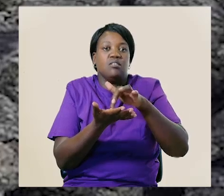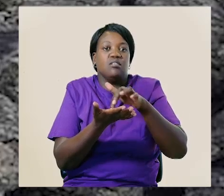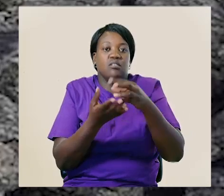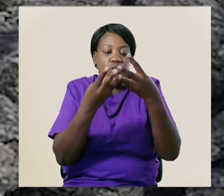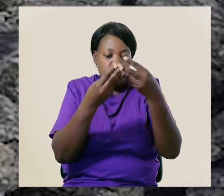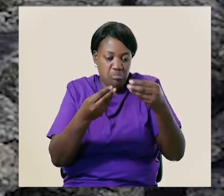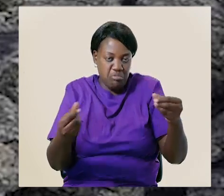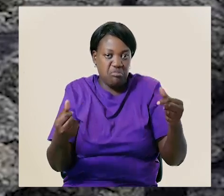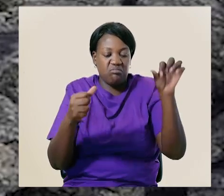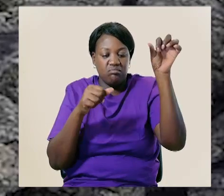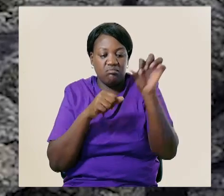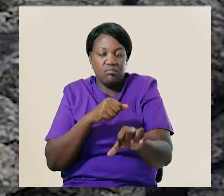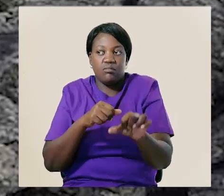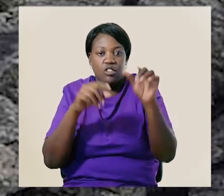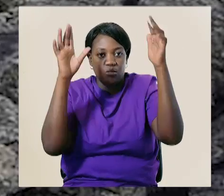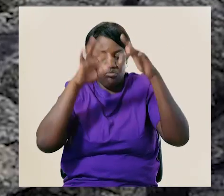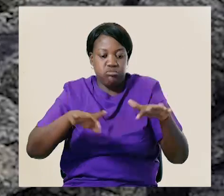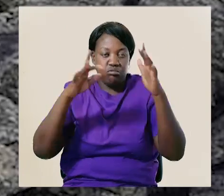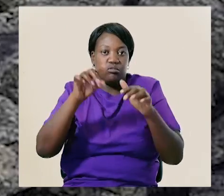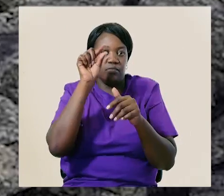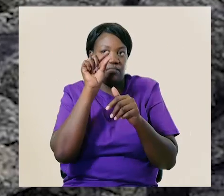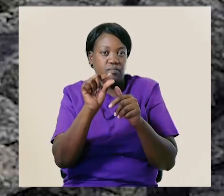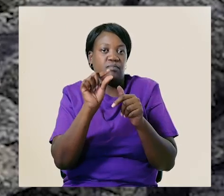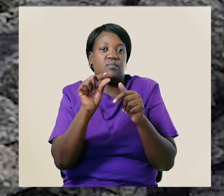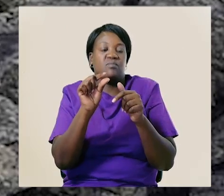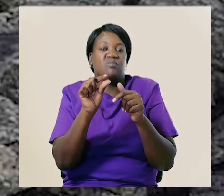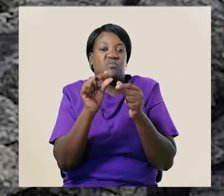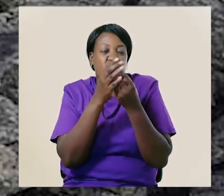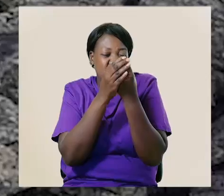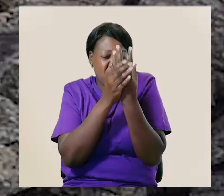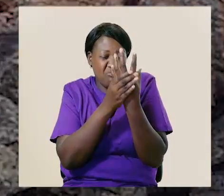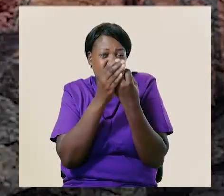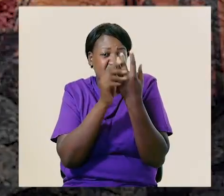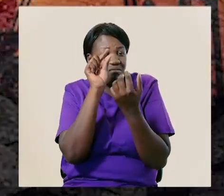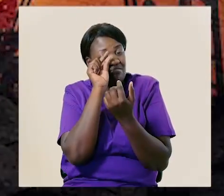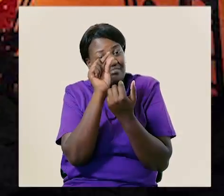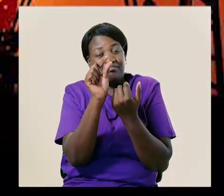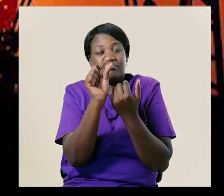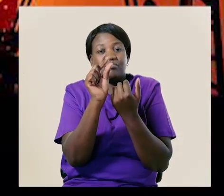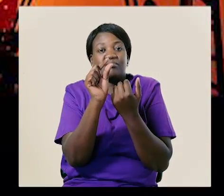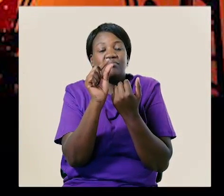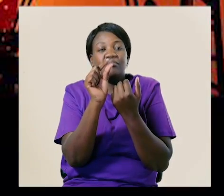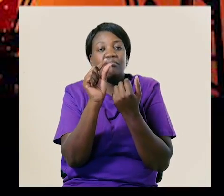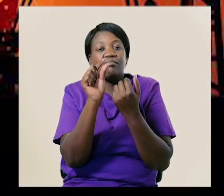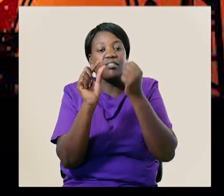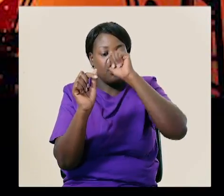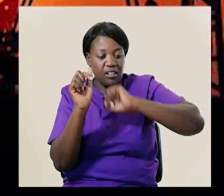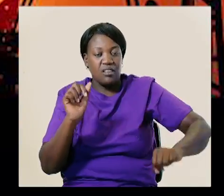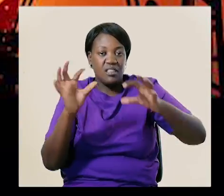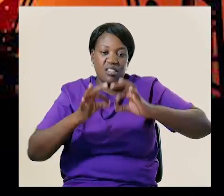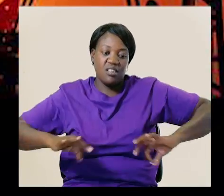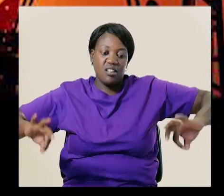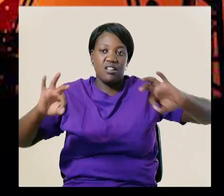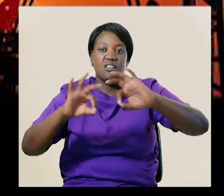infertile soil and low rainfall, and therefore fewer crops can be produced there. Apart from farmland, other